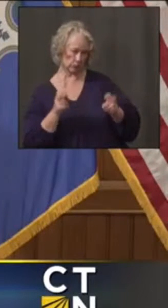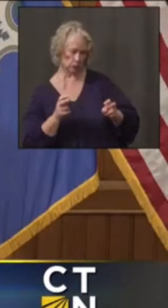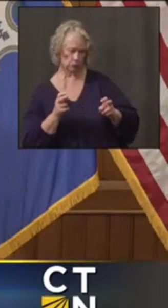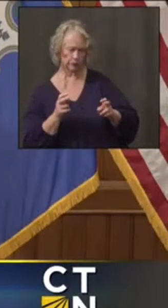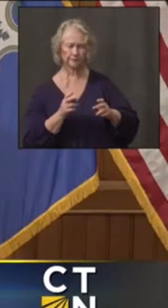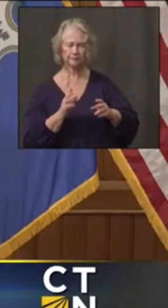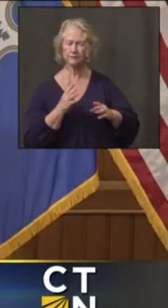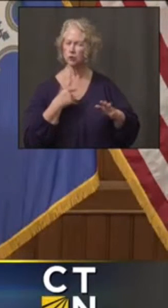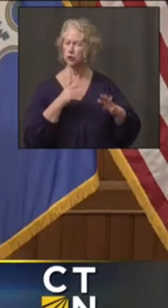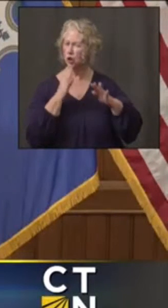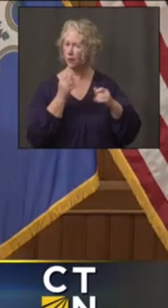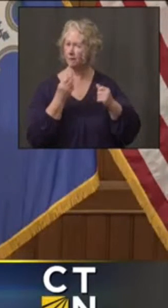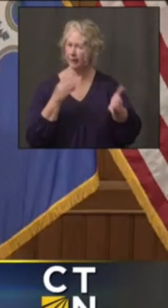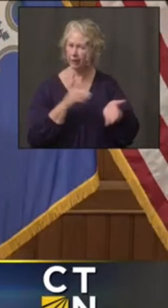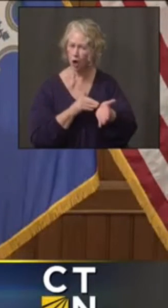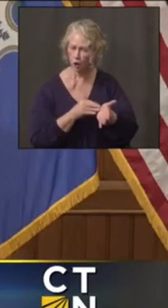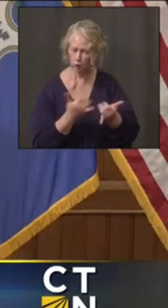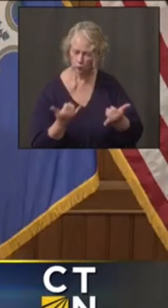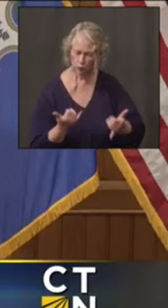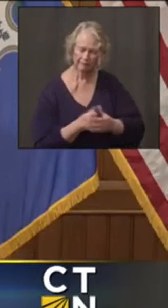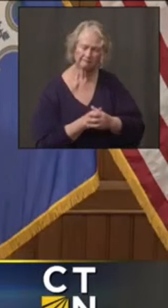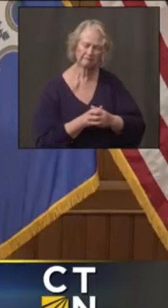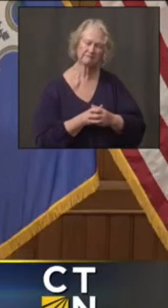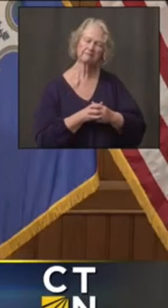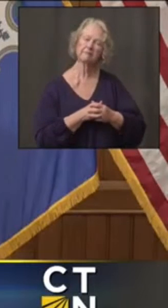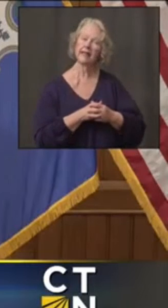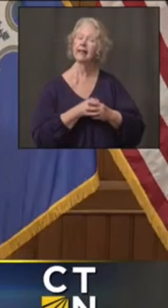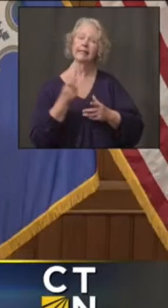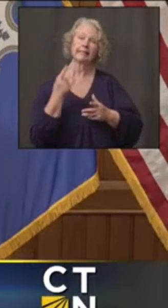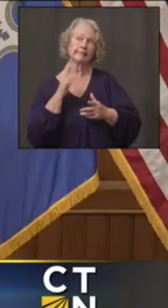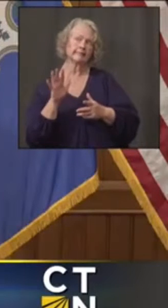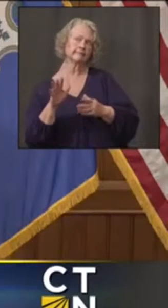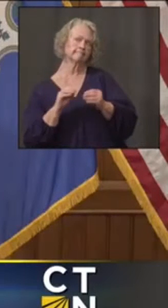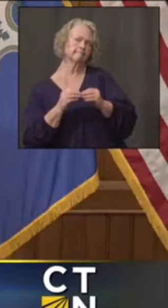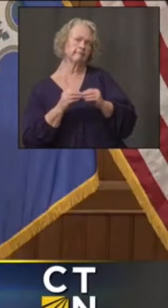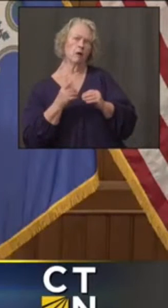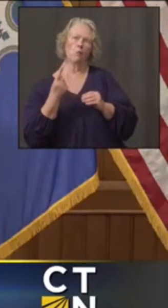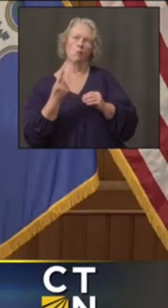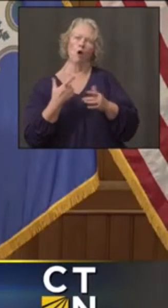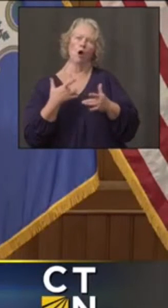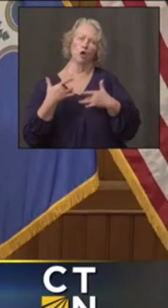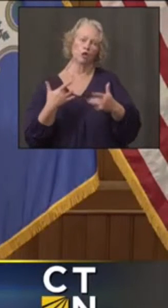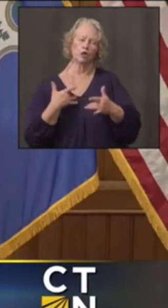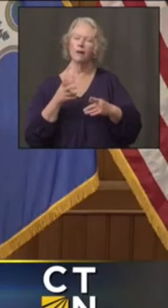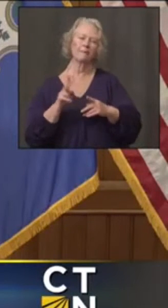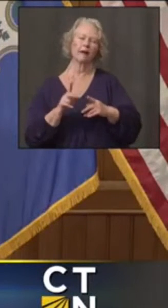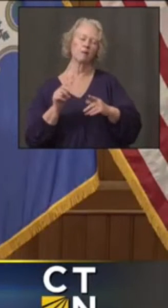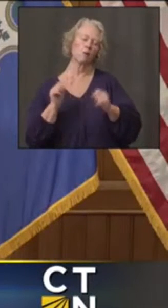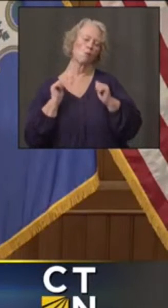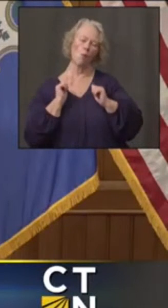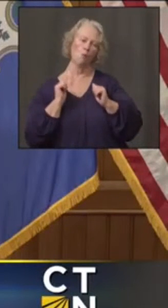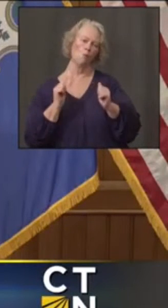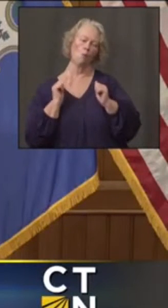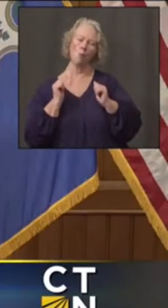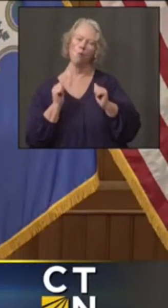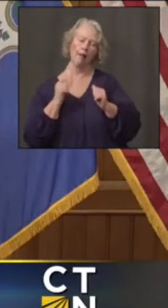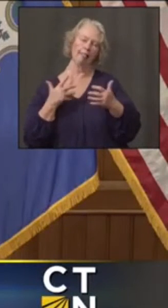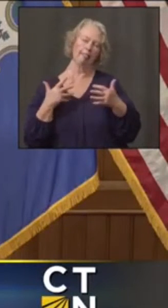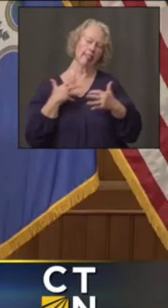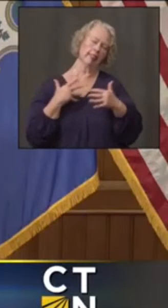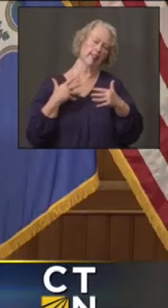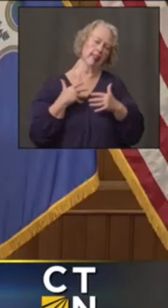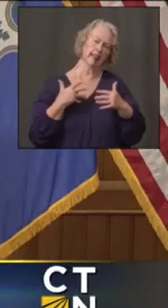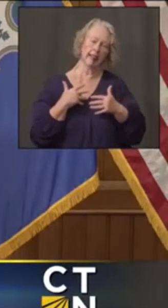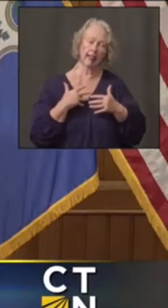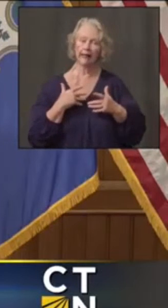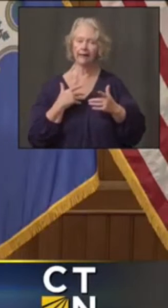a lot of doctors today. They say their biggest concern is that people just aren't going to take this vaccine because they're scared of it. And